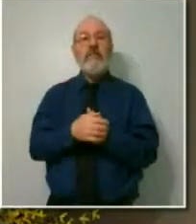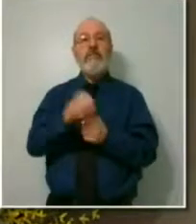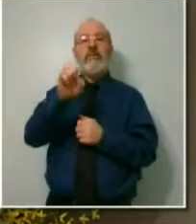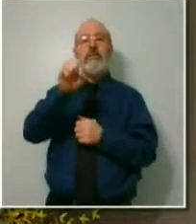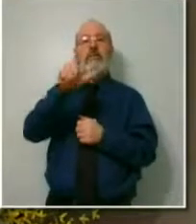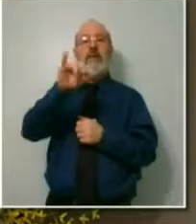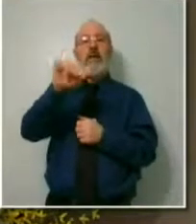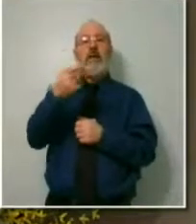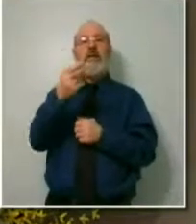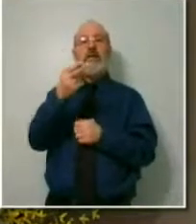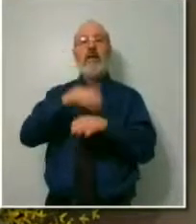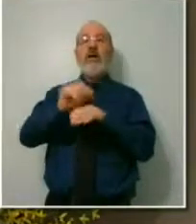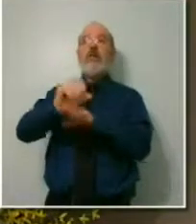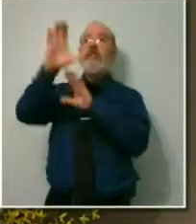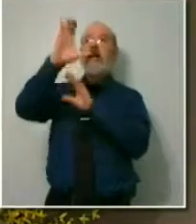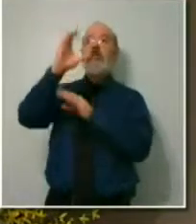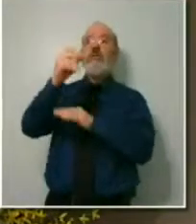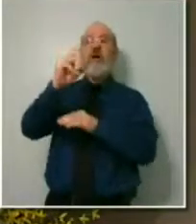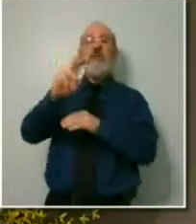Carmel saying to the people,